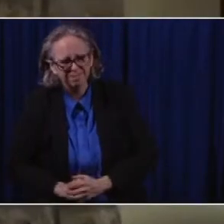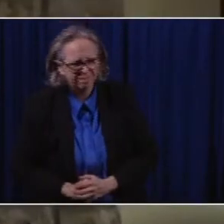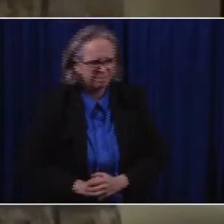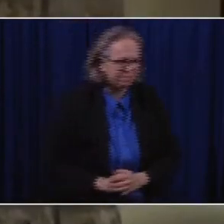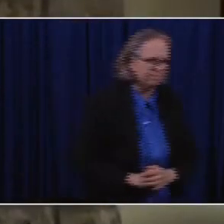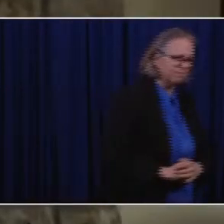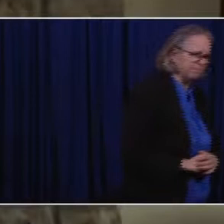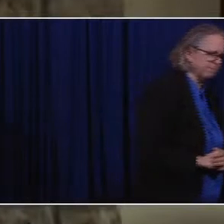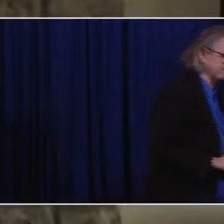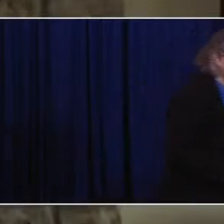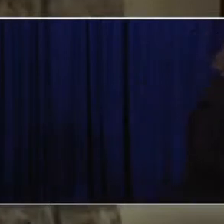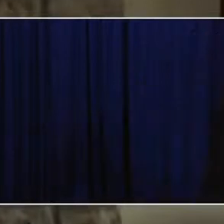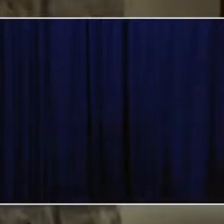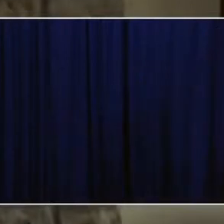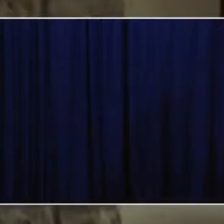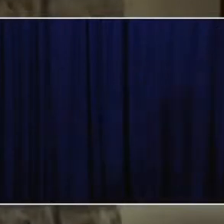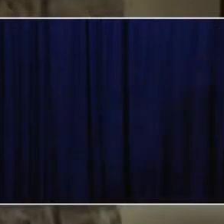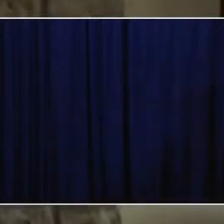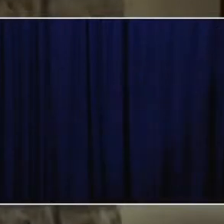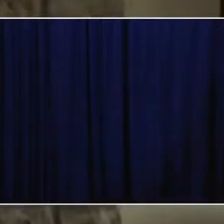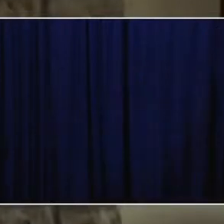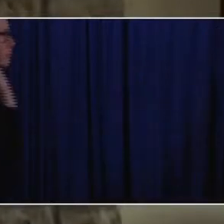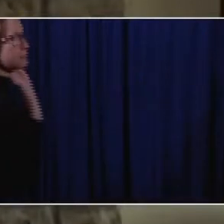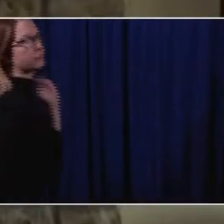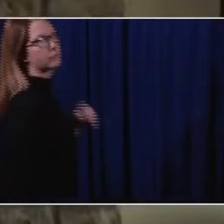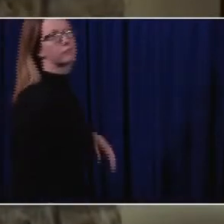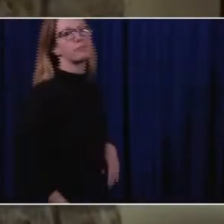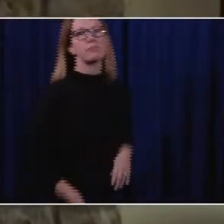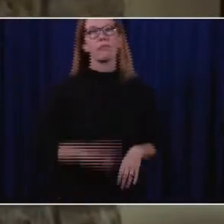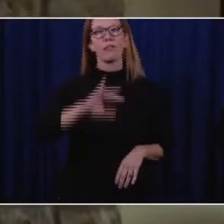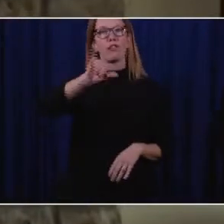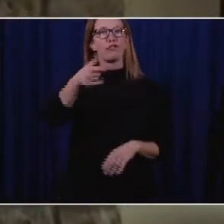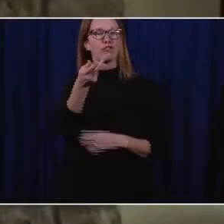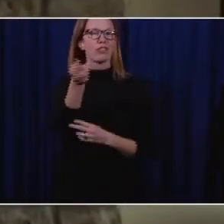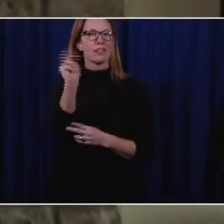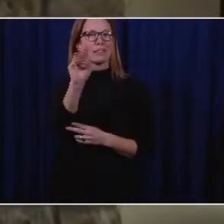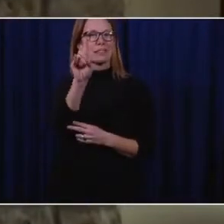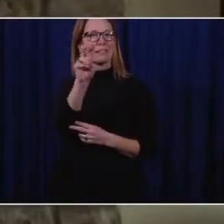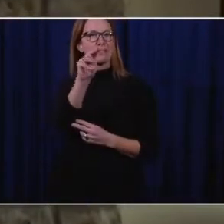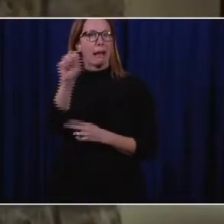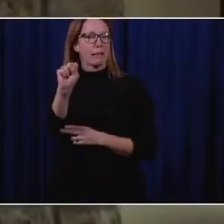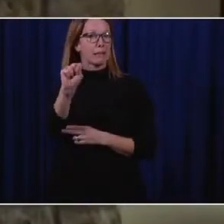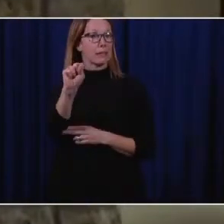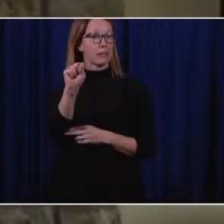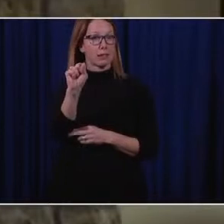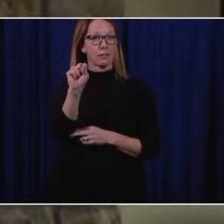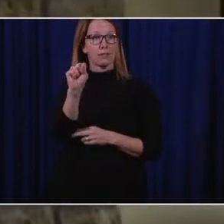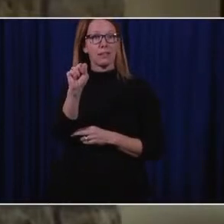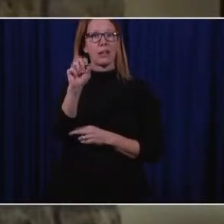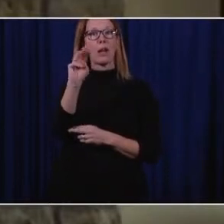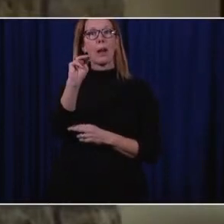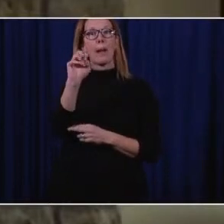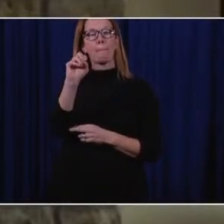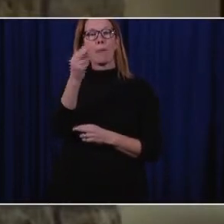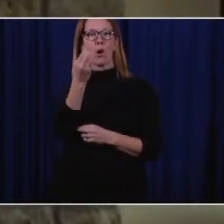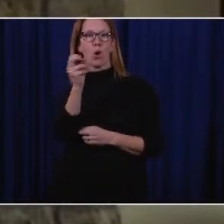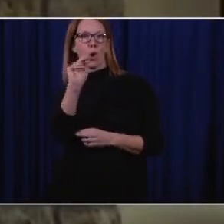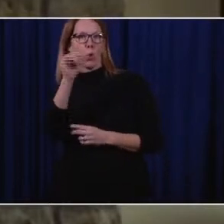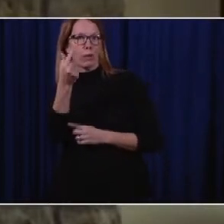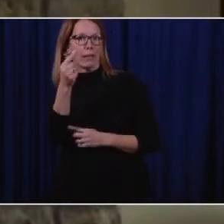Okay, next question. Next question is from Justin Dennis at mahoningmatters.com.